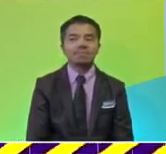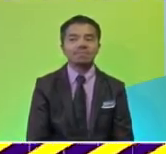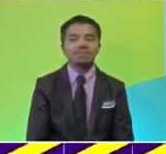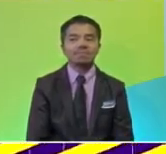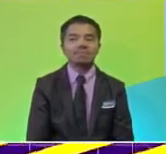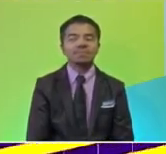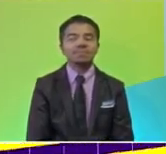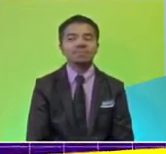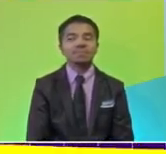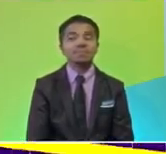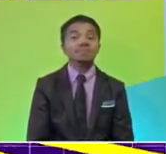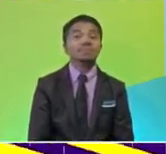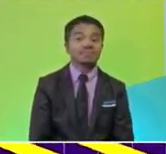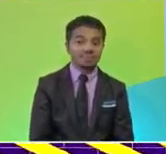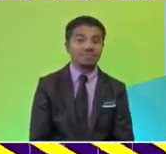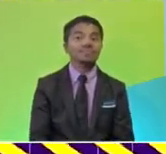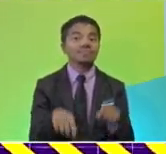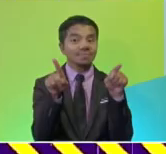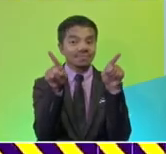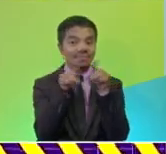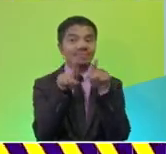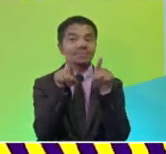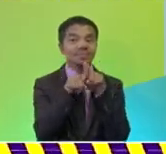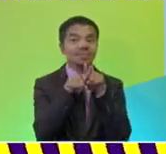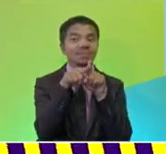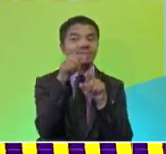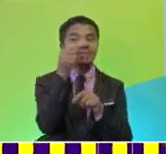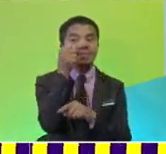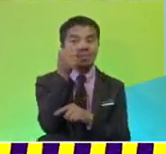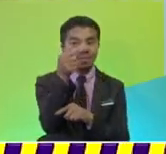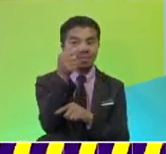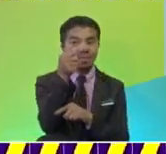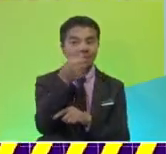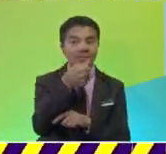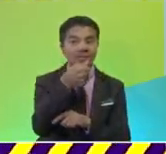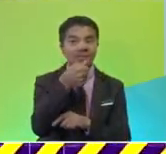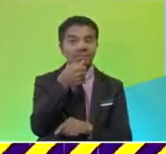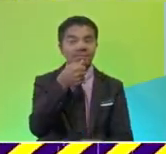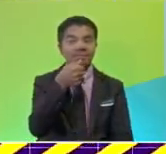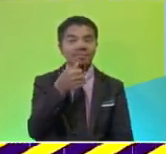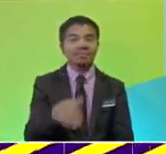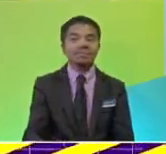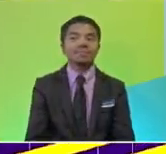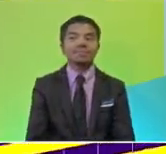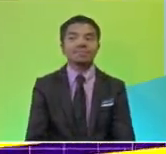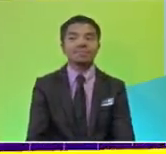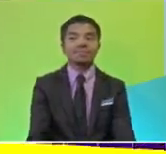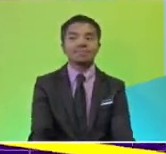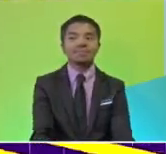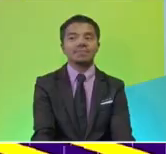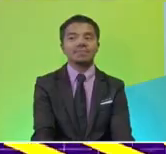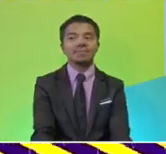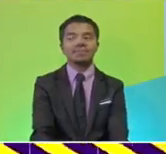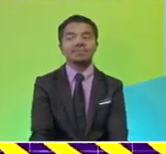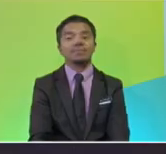Ame also say mpira wa mikono. And then Fatini the same as well. And Balkis the same as well. Now let's ask